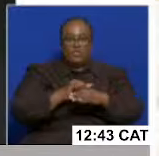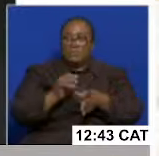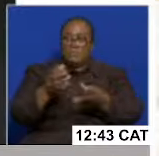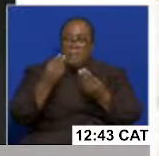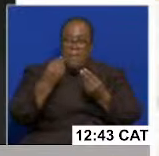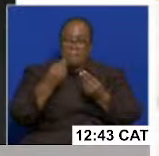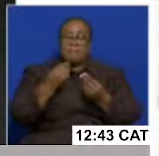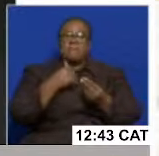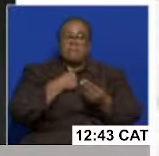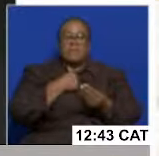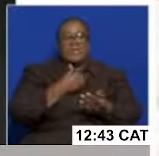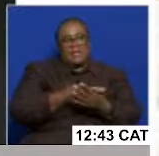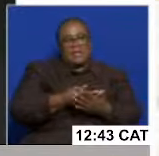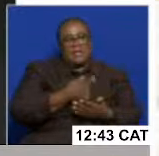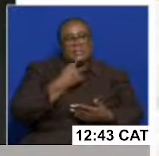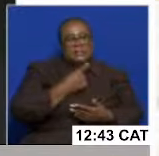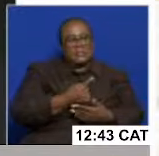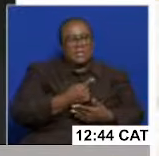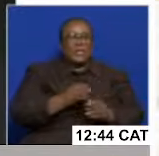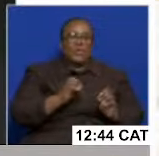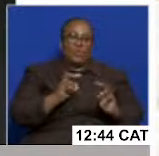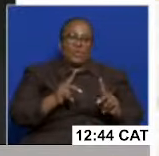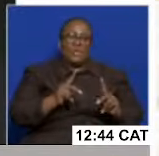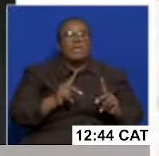we are on the verge